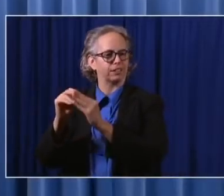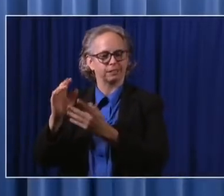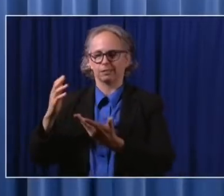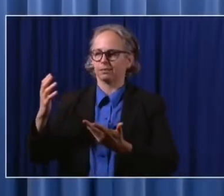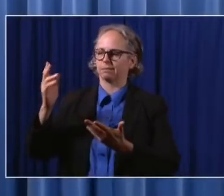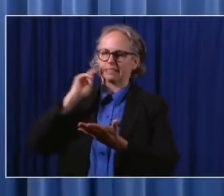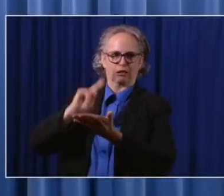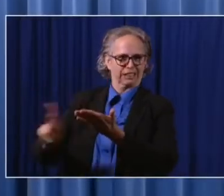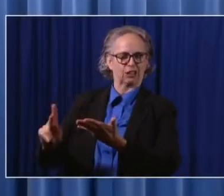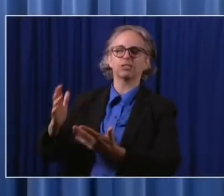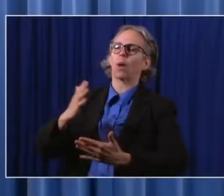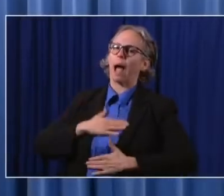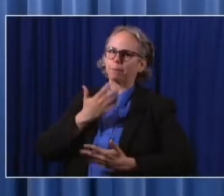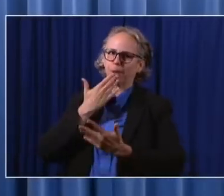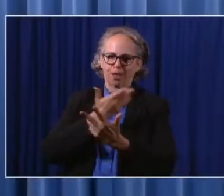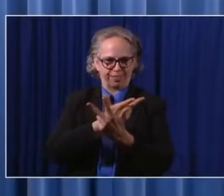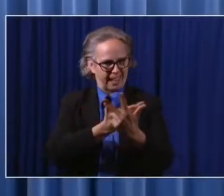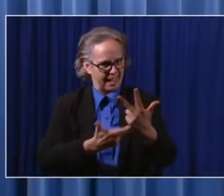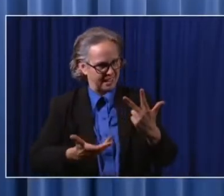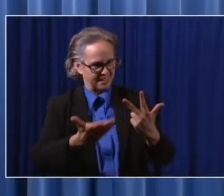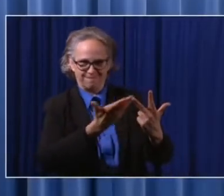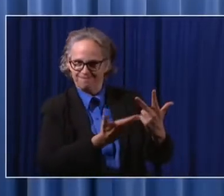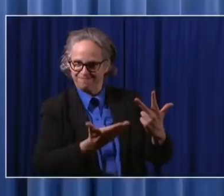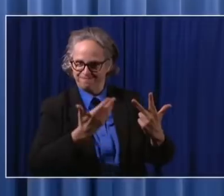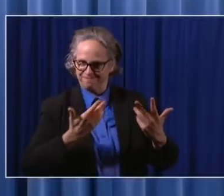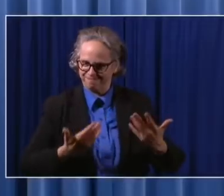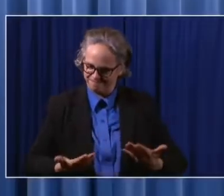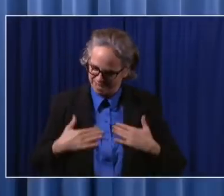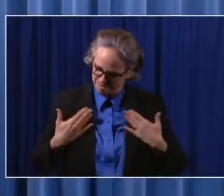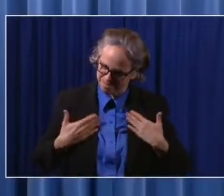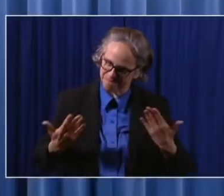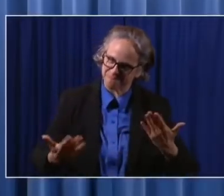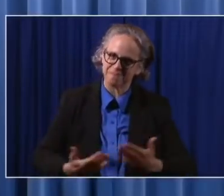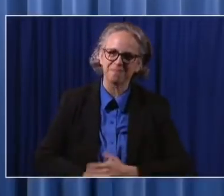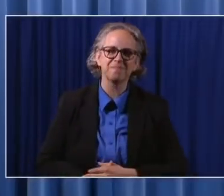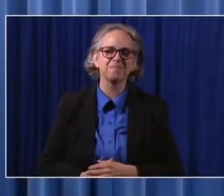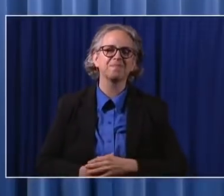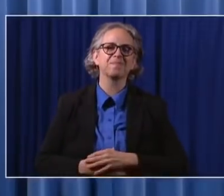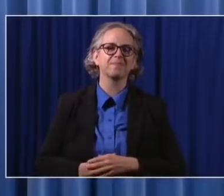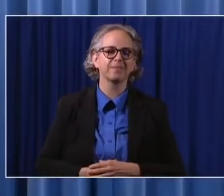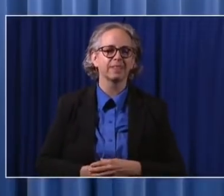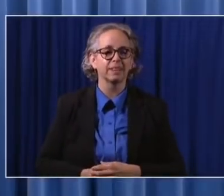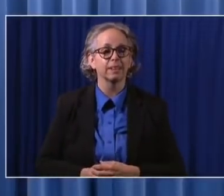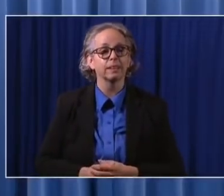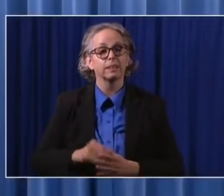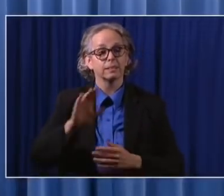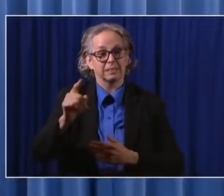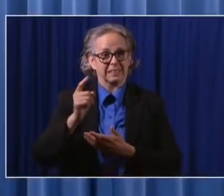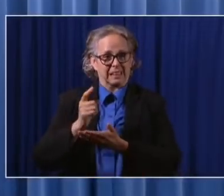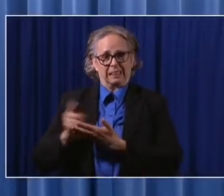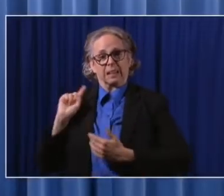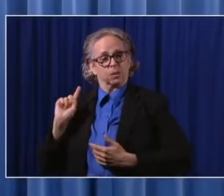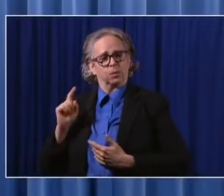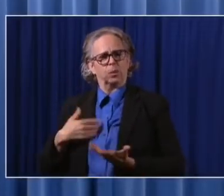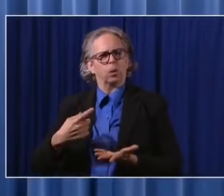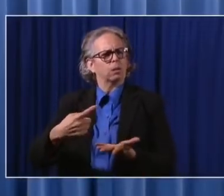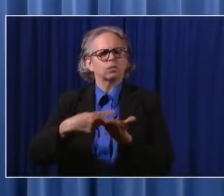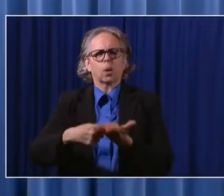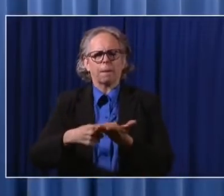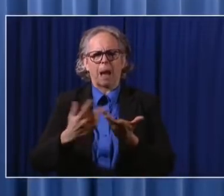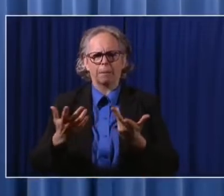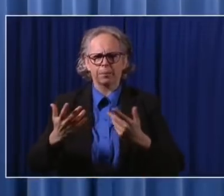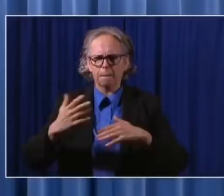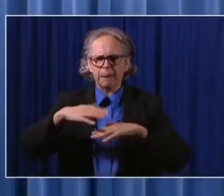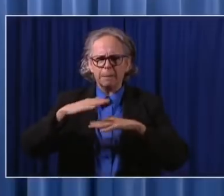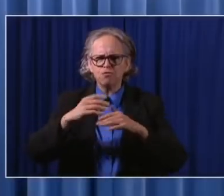Last week we talked about the minimum requirements and steps that K through 12 schools will need to